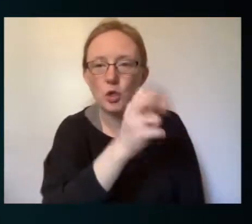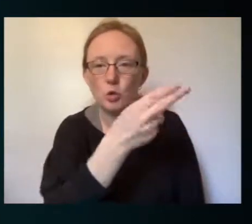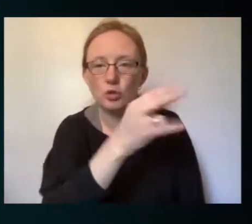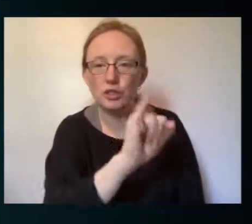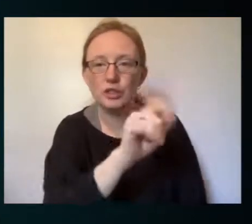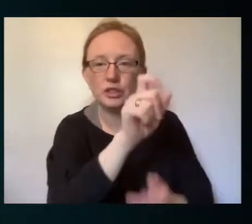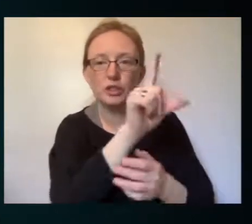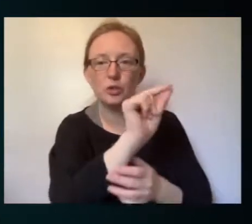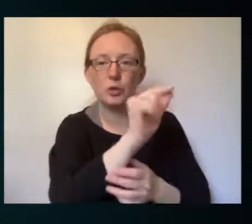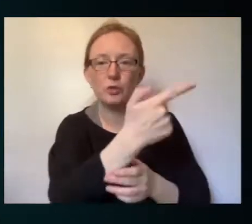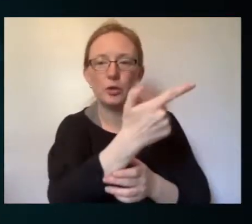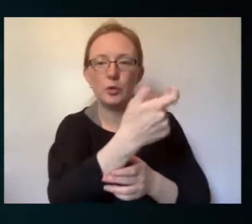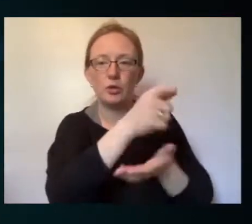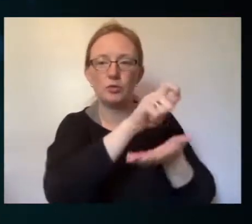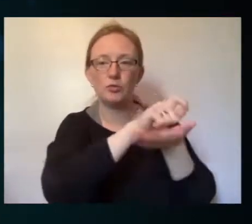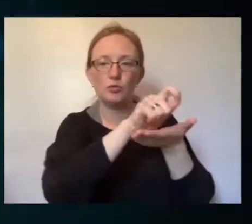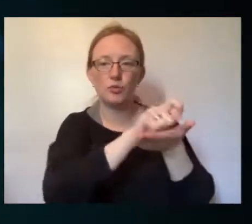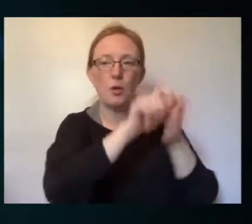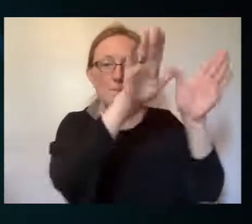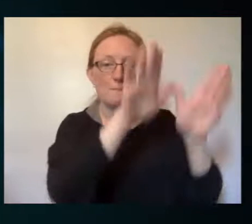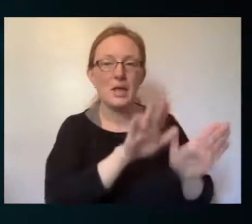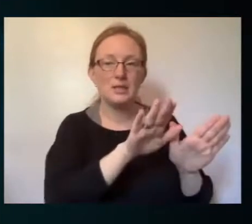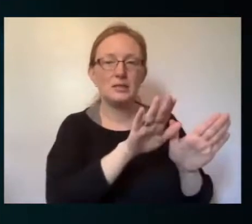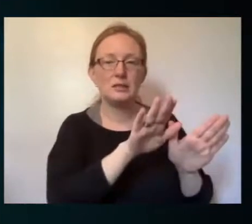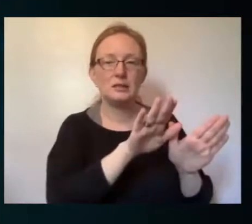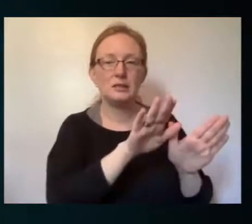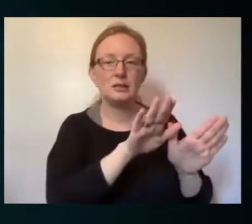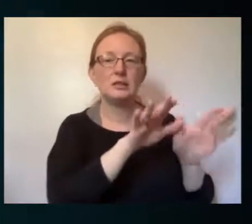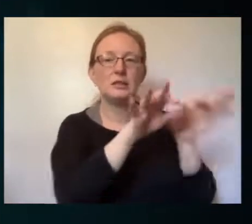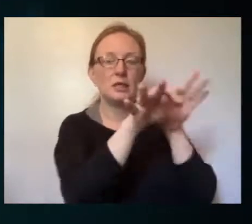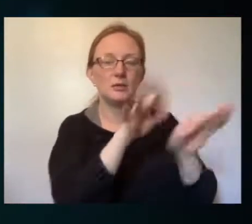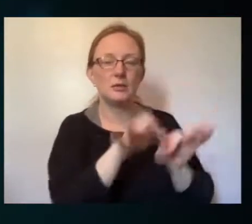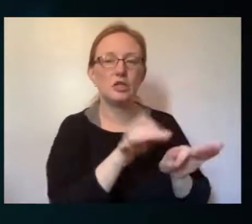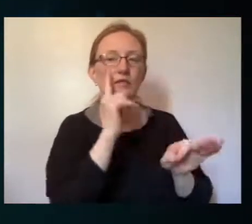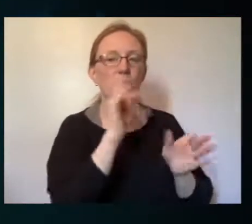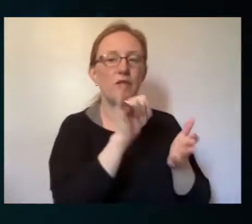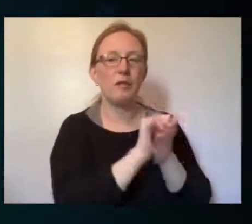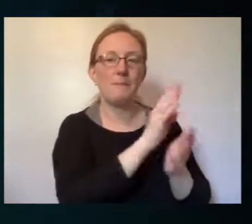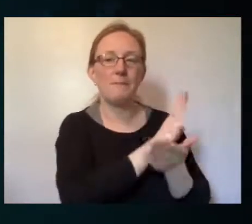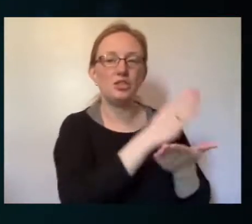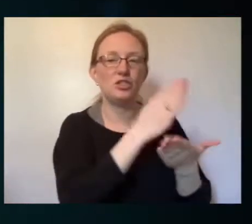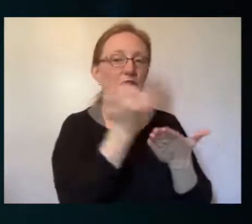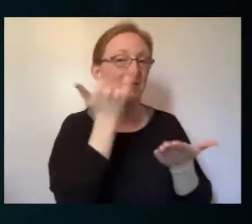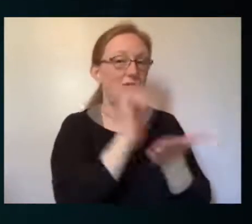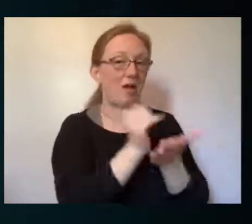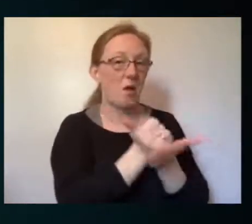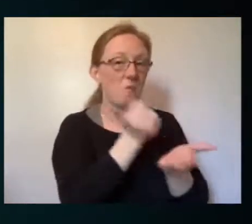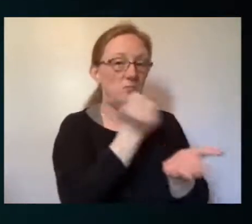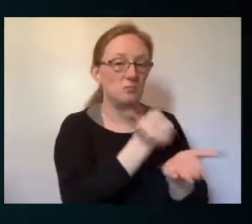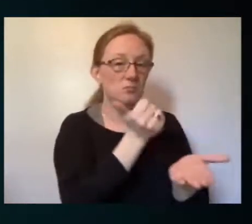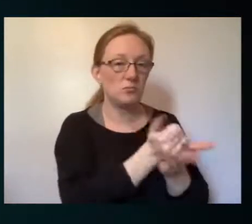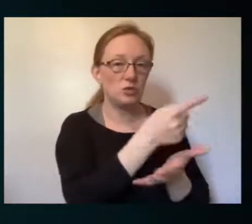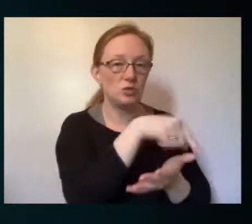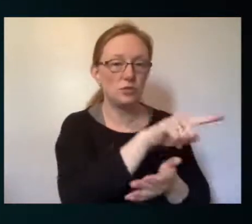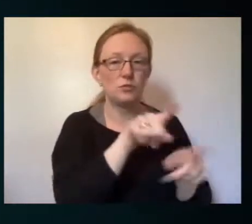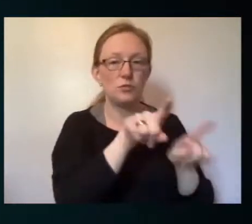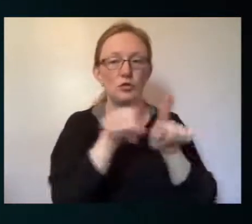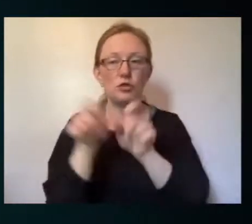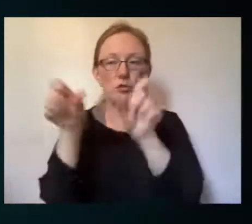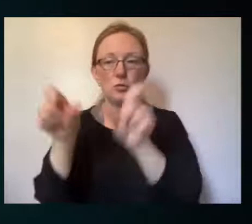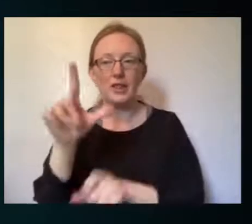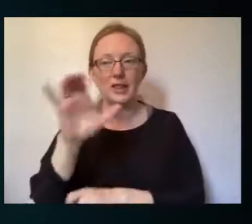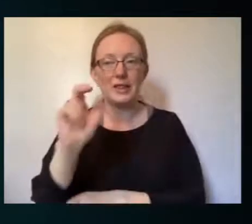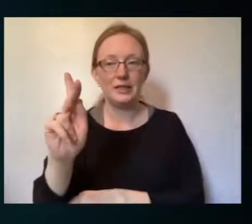post detailing what is covered in the registration fees and the conference budget, in case that helps. She's also posted a